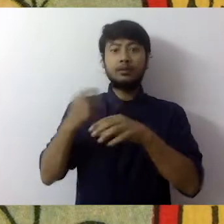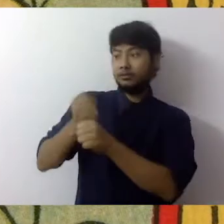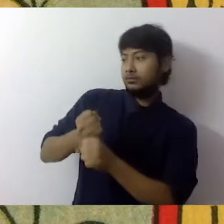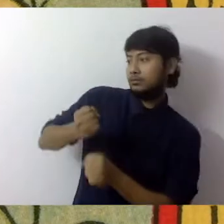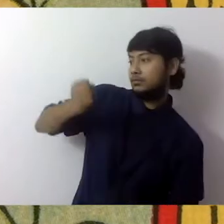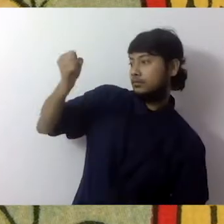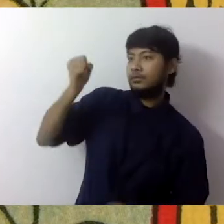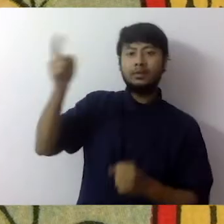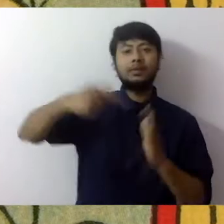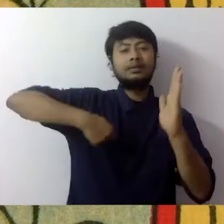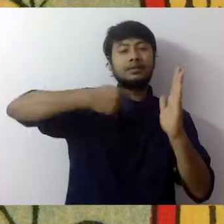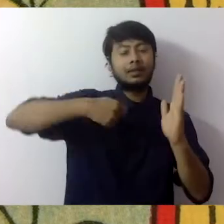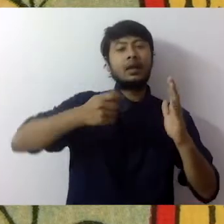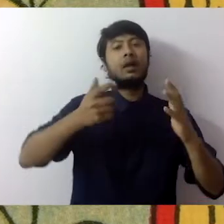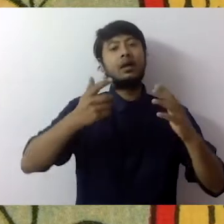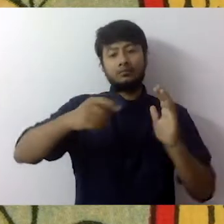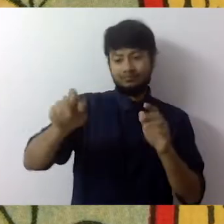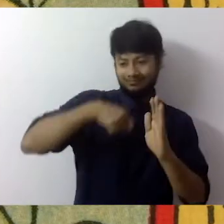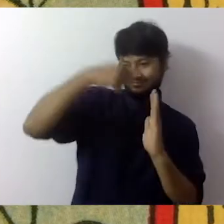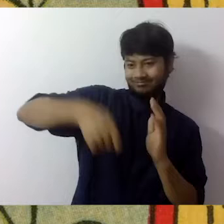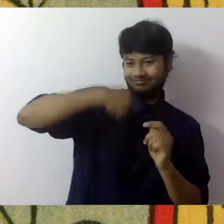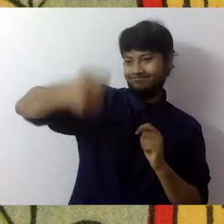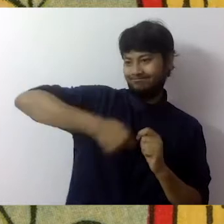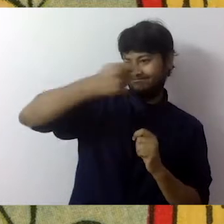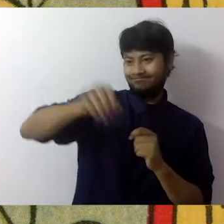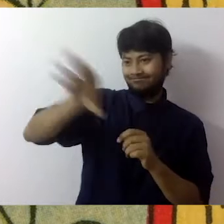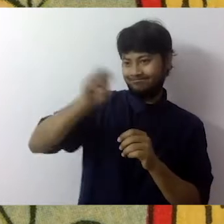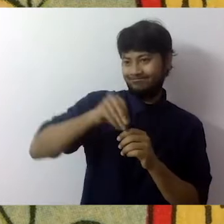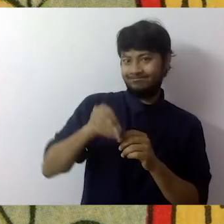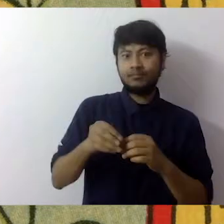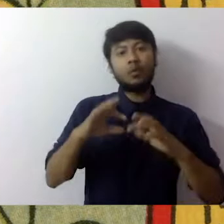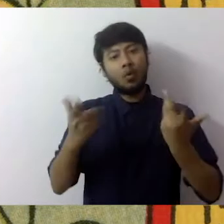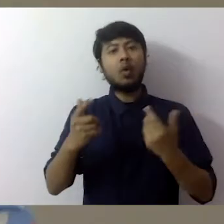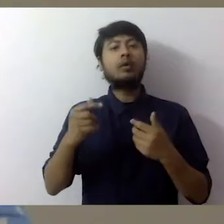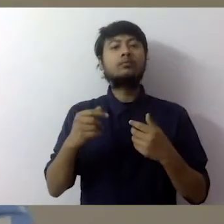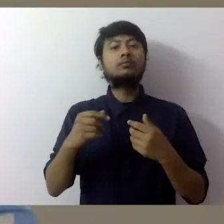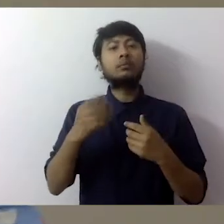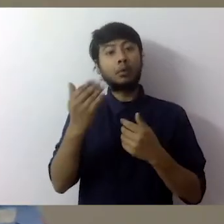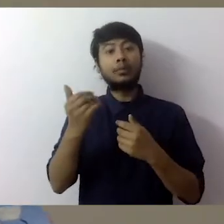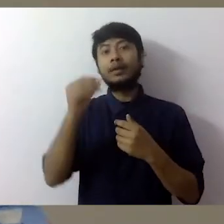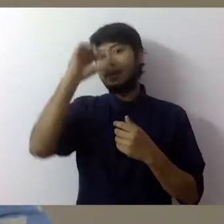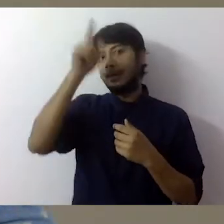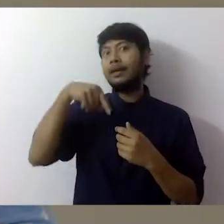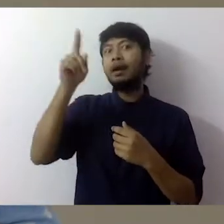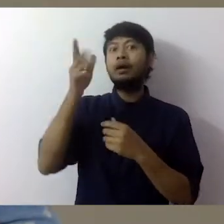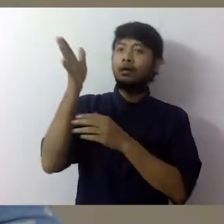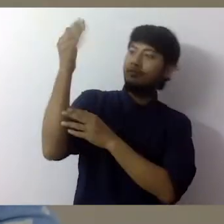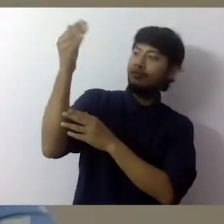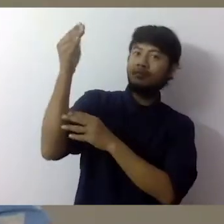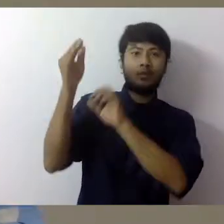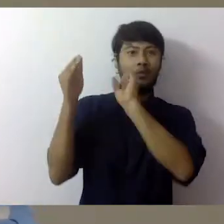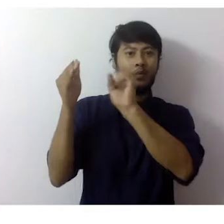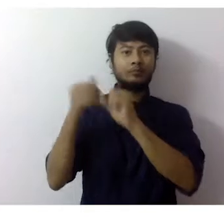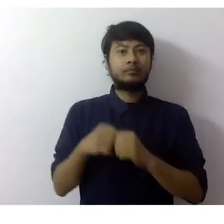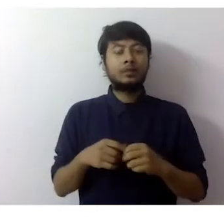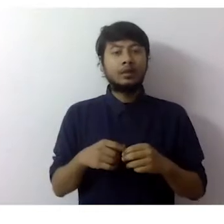Indian flag, appeared on various media from a textile label to a magazine cover. Did you know that textile mill labels